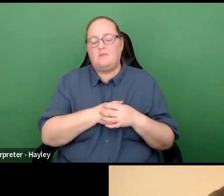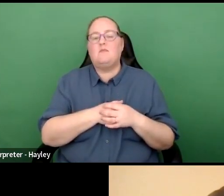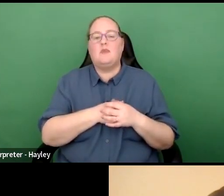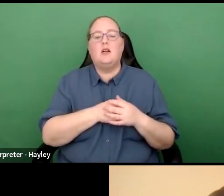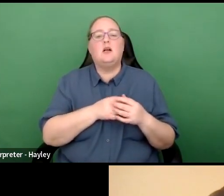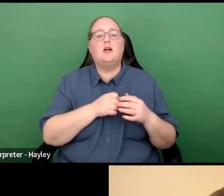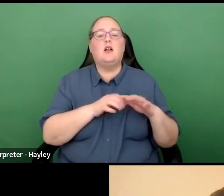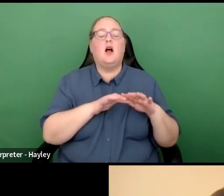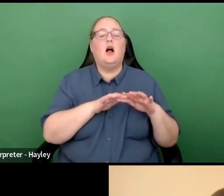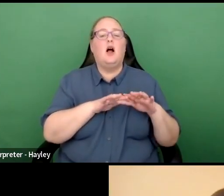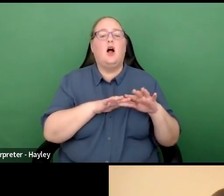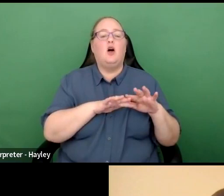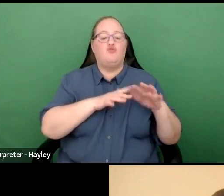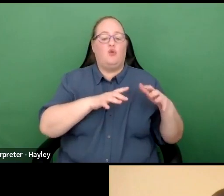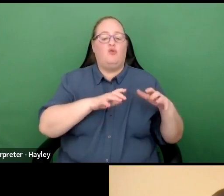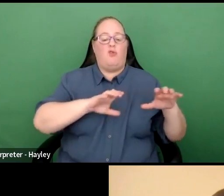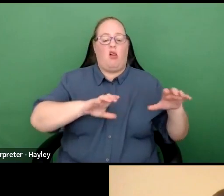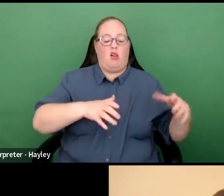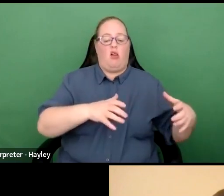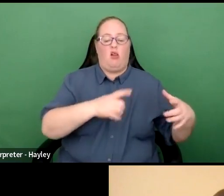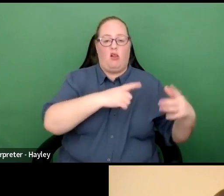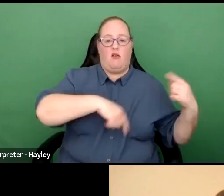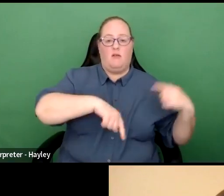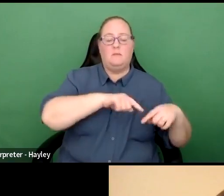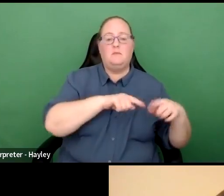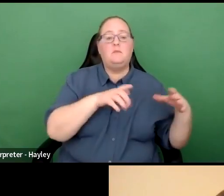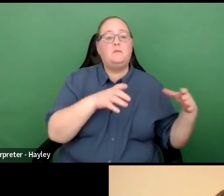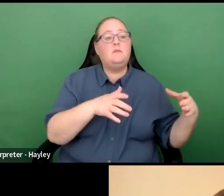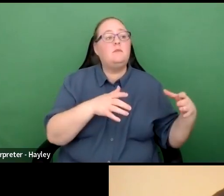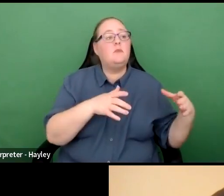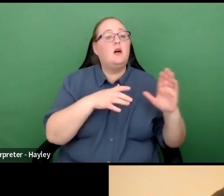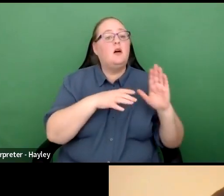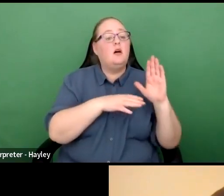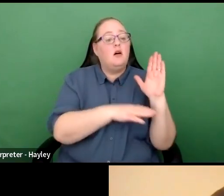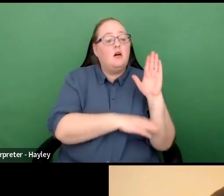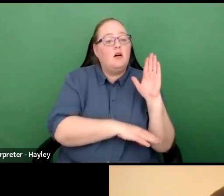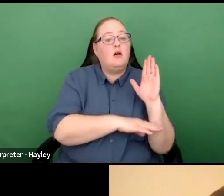social stratum that found it easier to climb up the